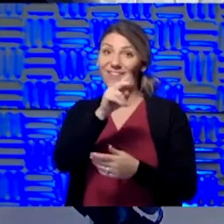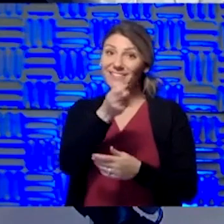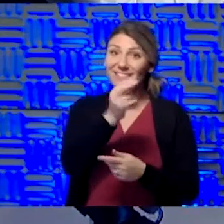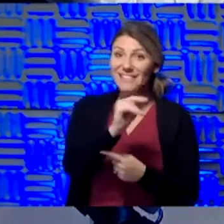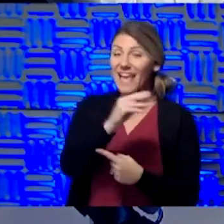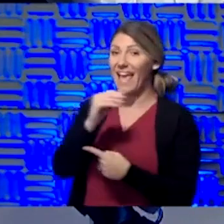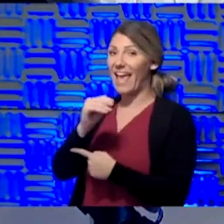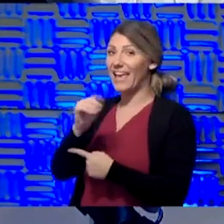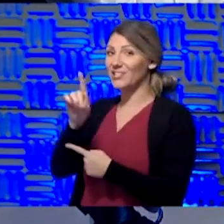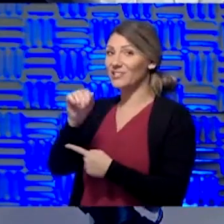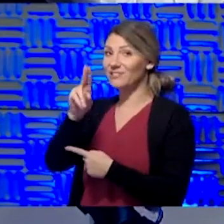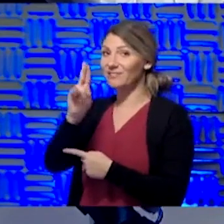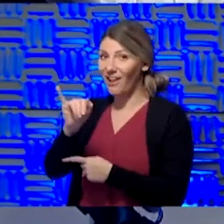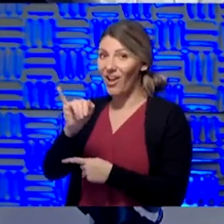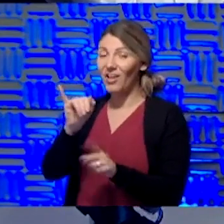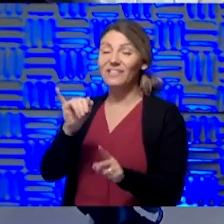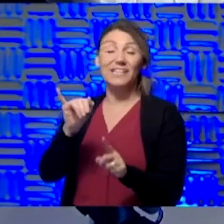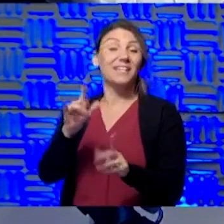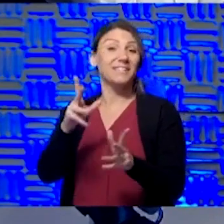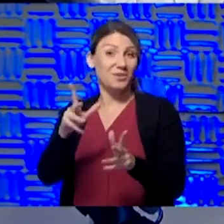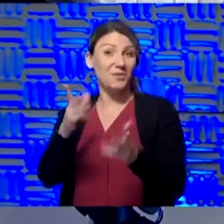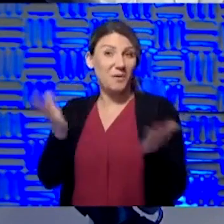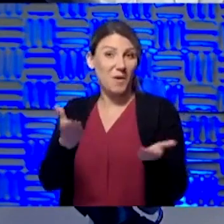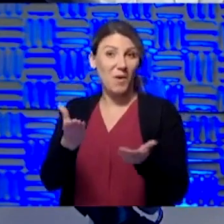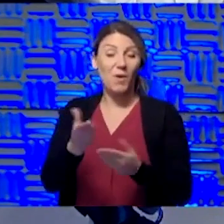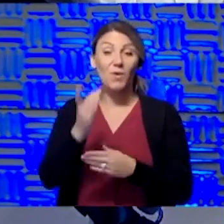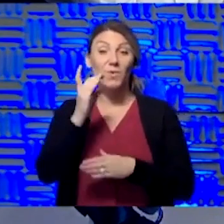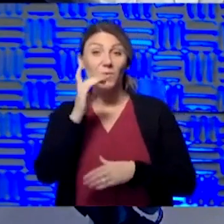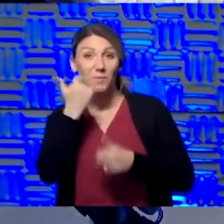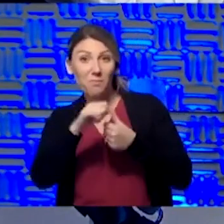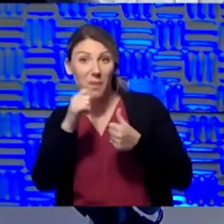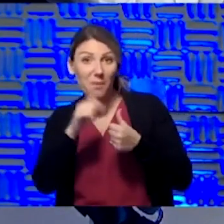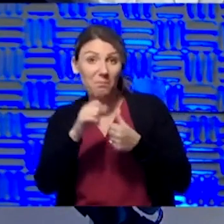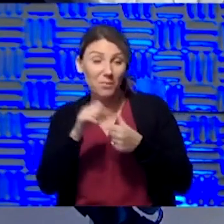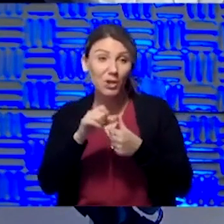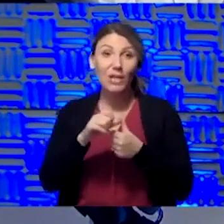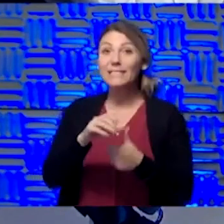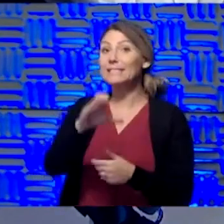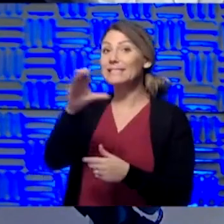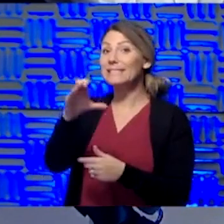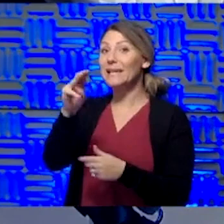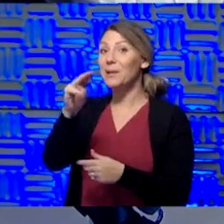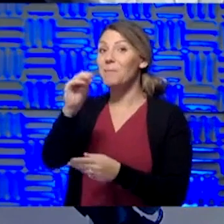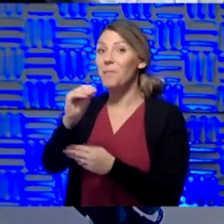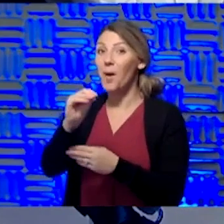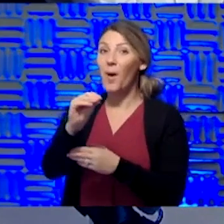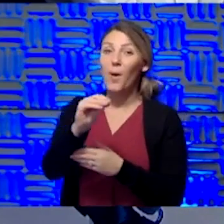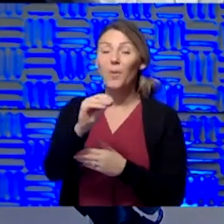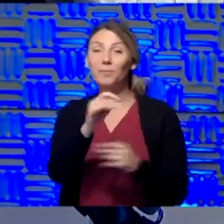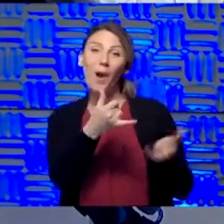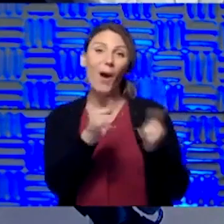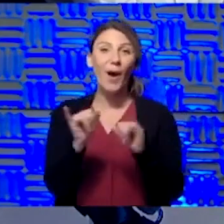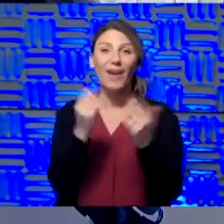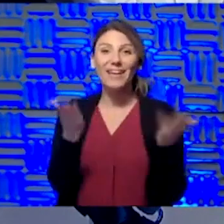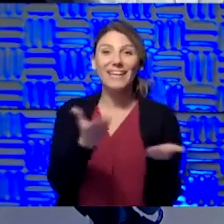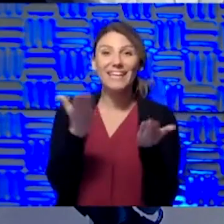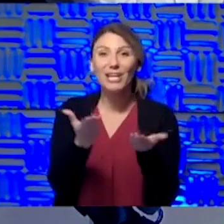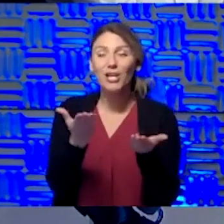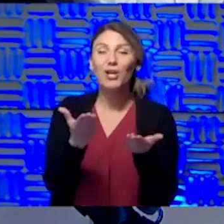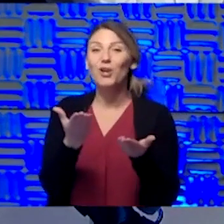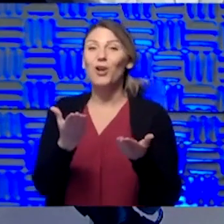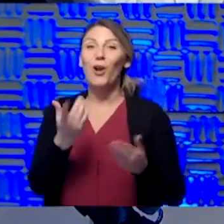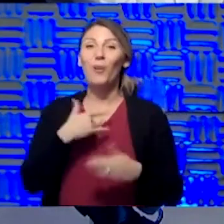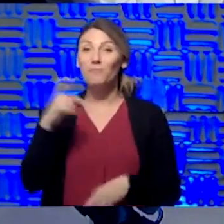have to sign out. Remember, tomorrow morning, it's a CMO party across the metropolitan area. We'll have some fun with that. So thank you all. Thank you. I'll be back tomorrow.